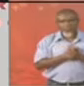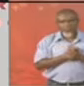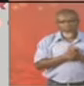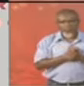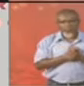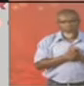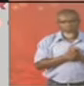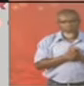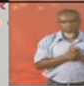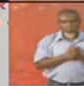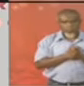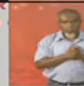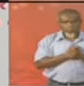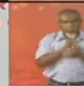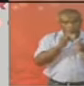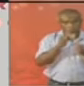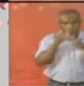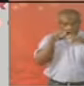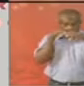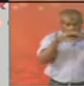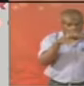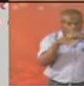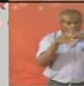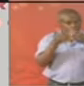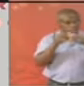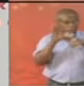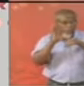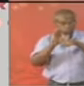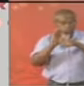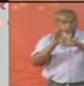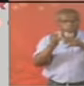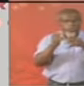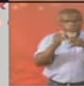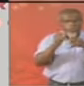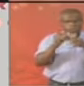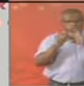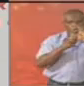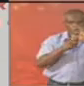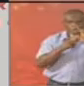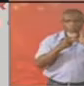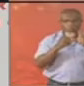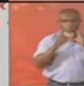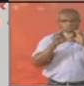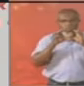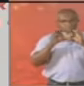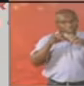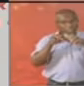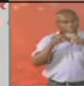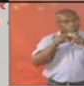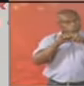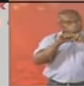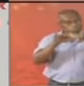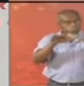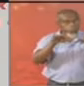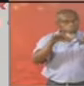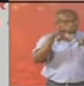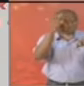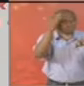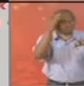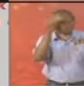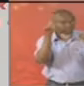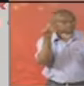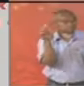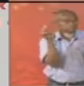air circulation and the recirculation of infected droplets in the indoor air-conditioned,